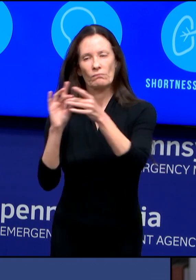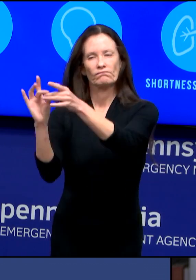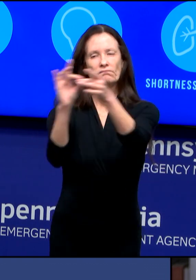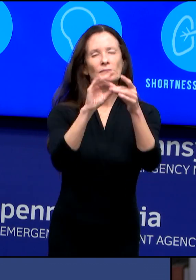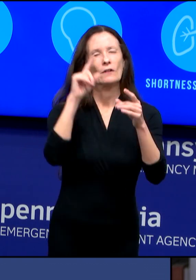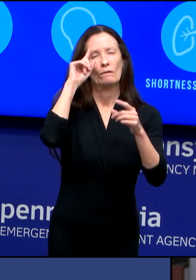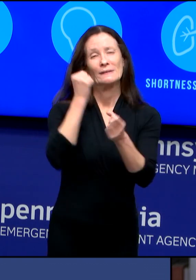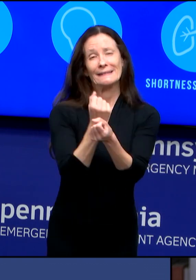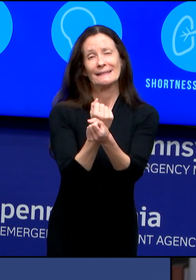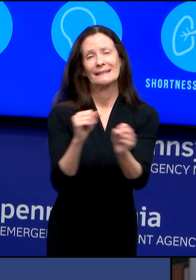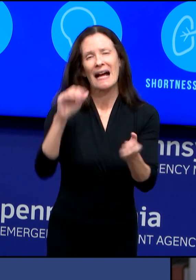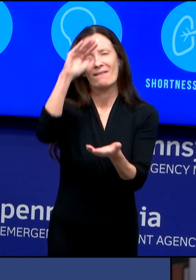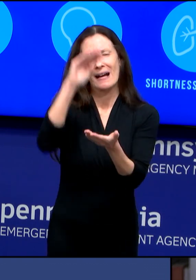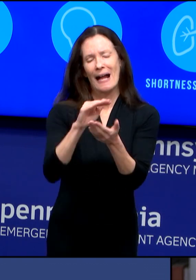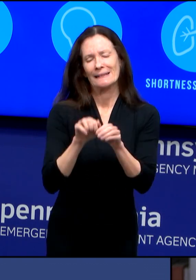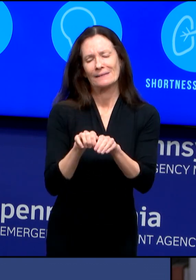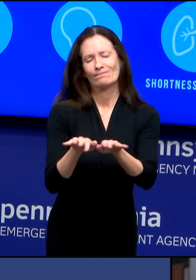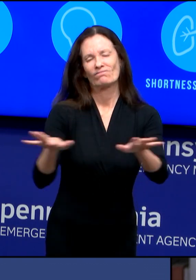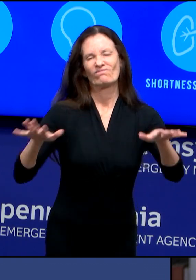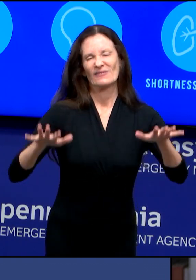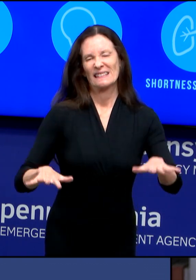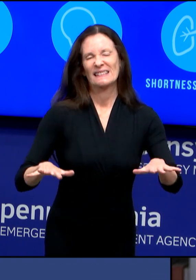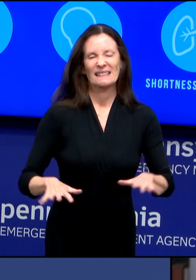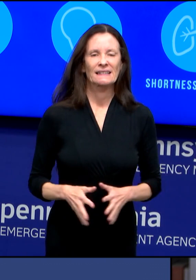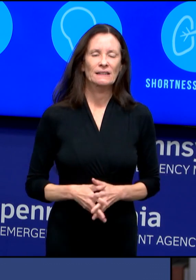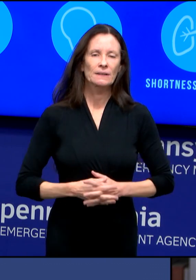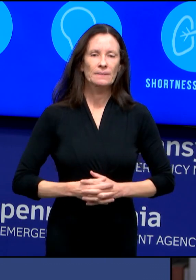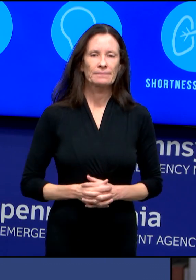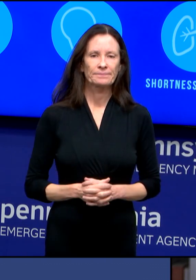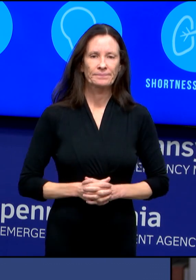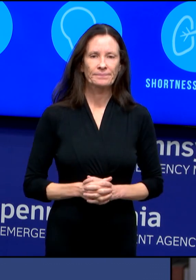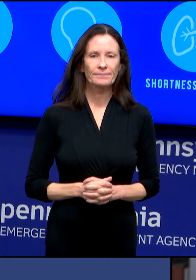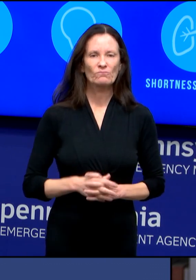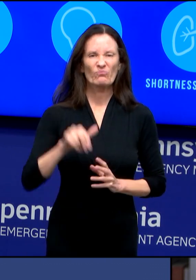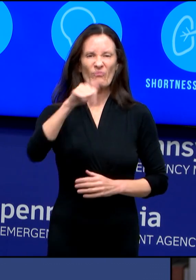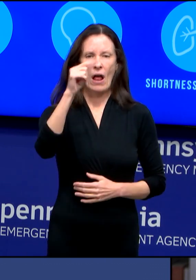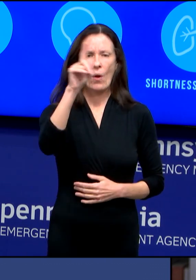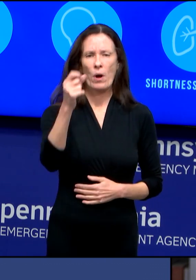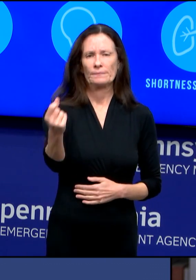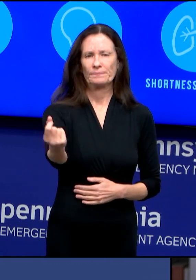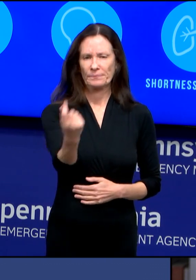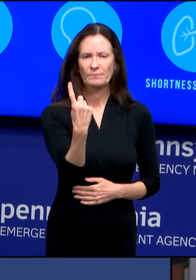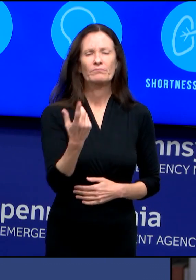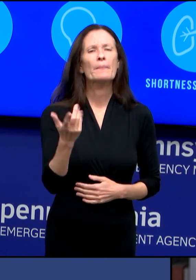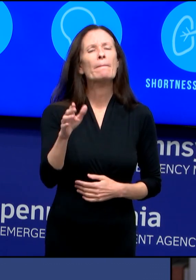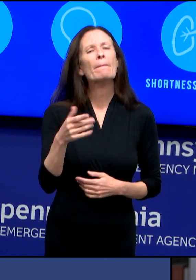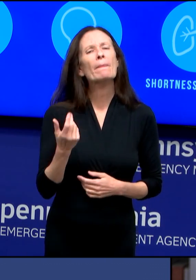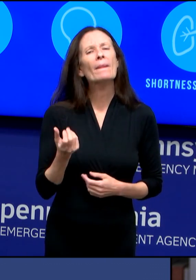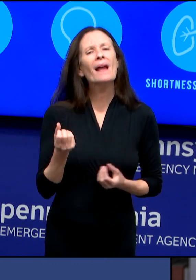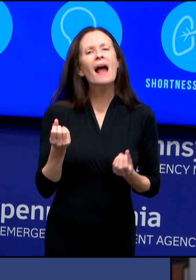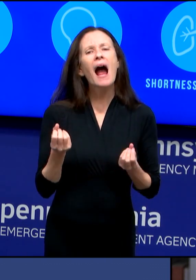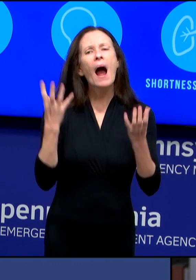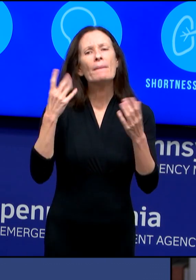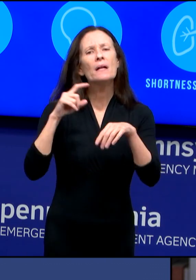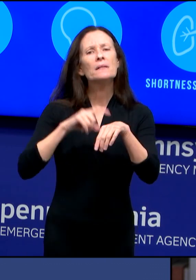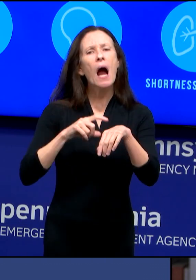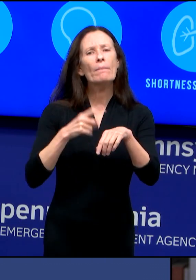many times will business owners be warned before they face fines and proceedings, and are those penalties up to date?